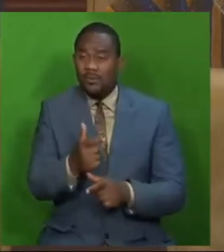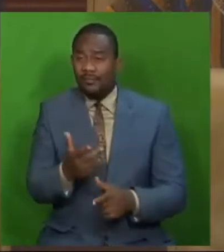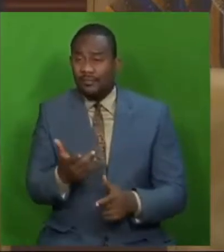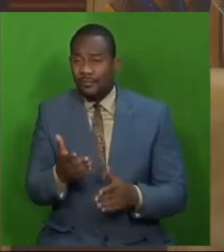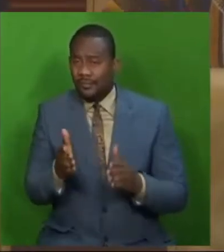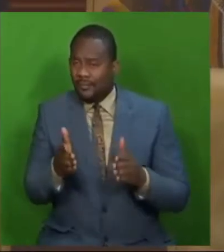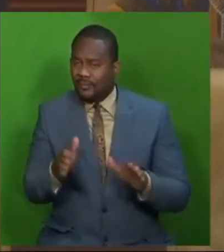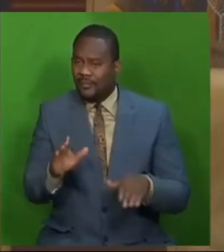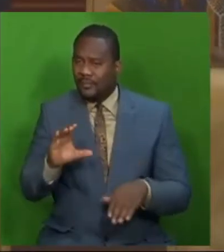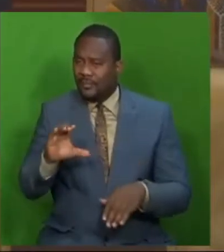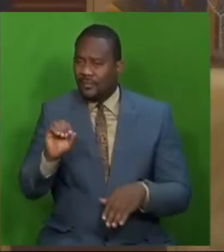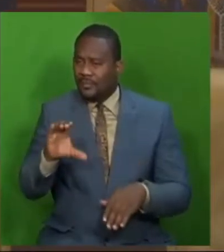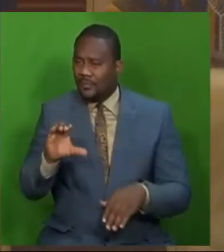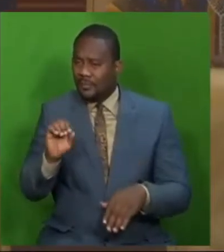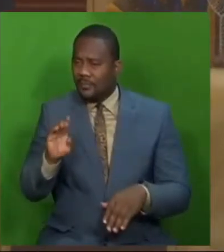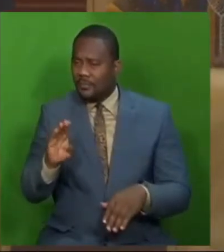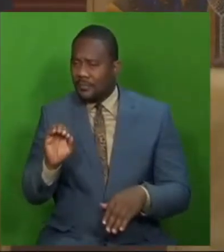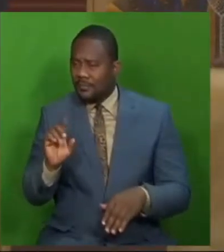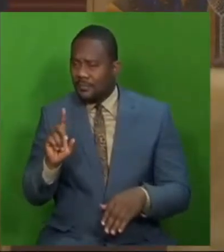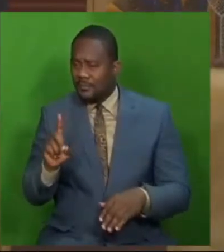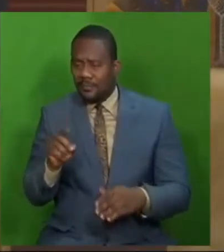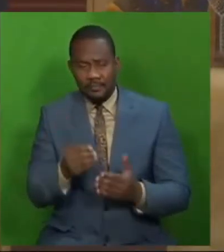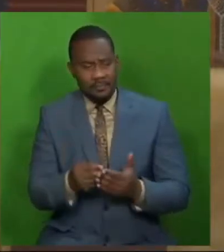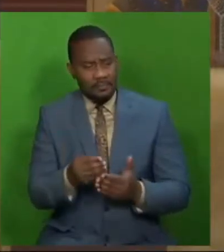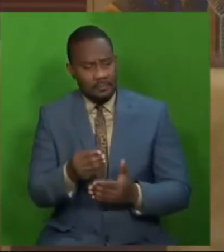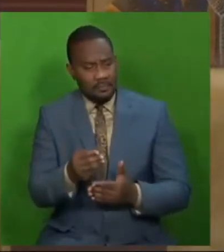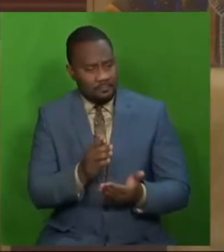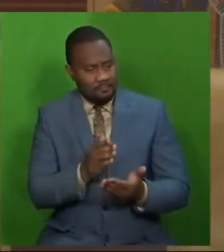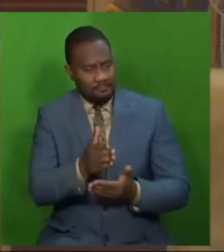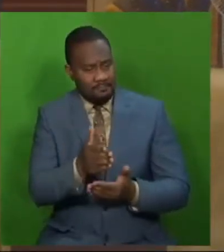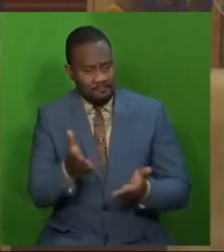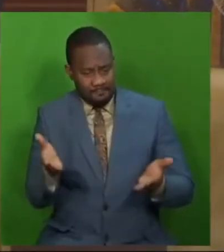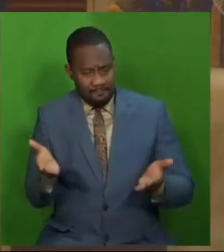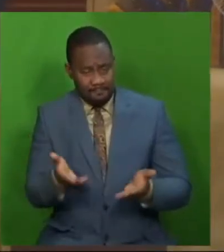Cocoa Board purchase cocoa in Ghana. An amount of